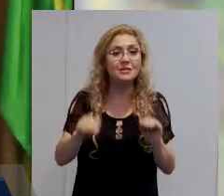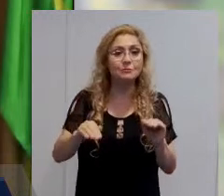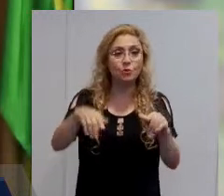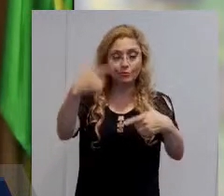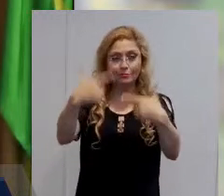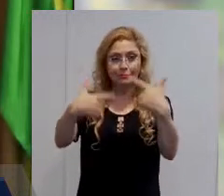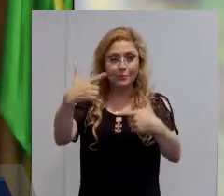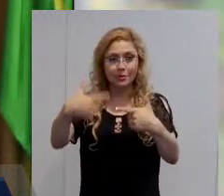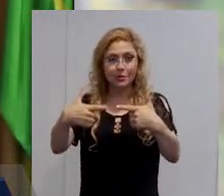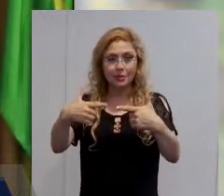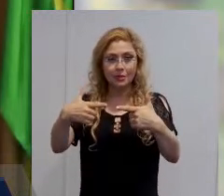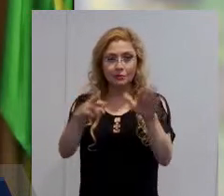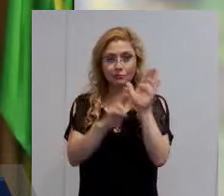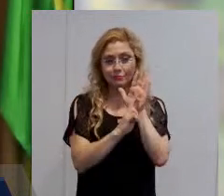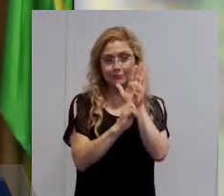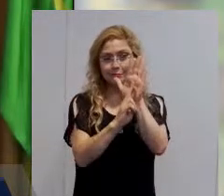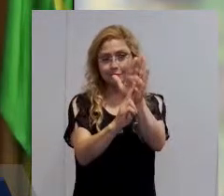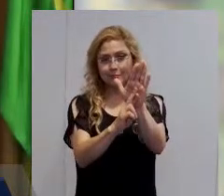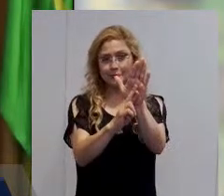disappear.